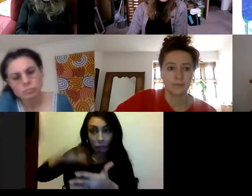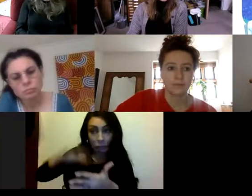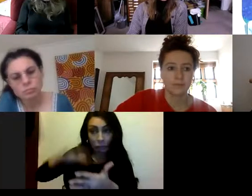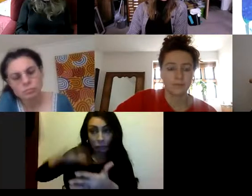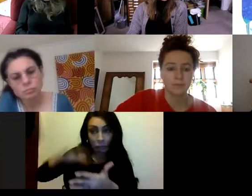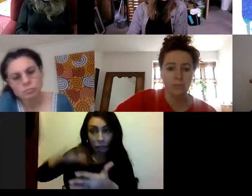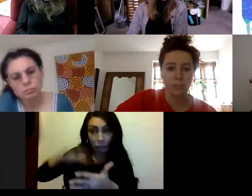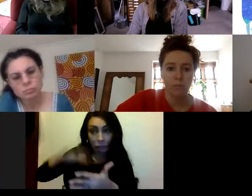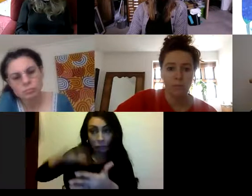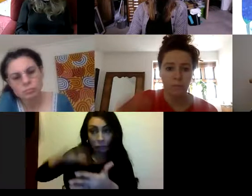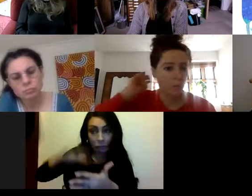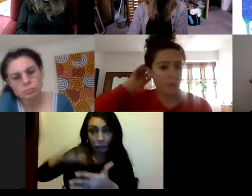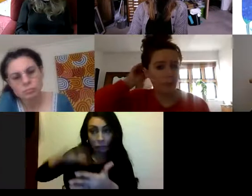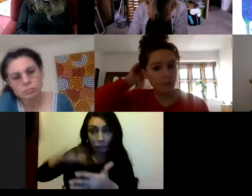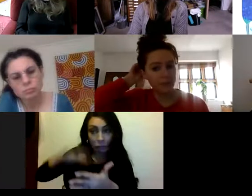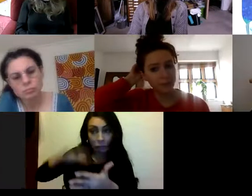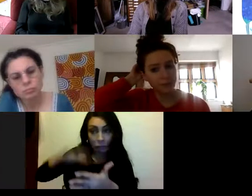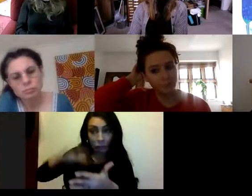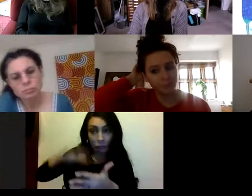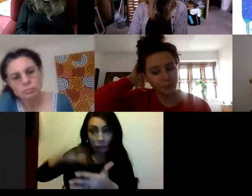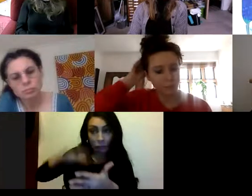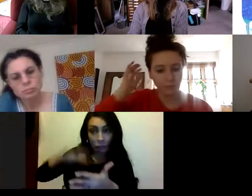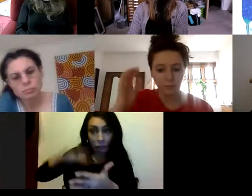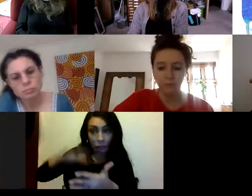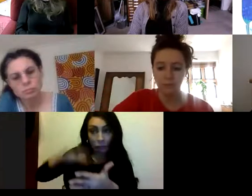Maria has shared with me